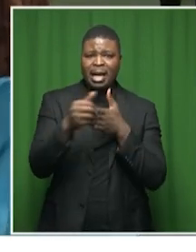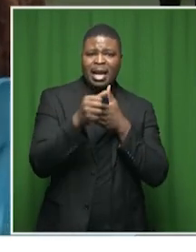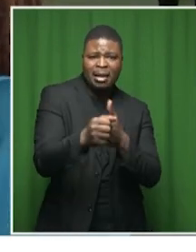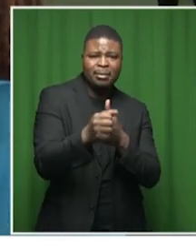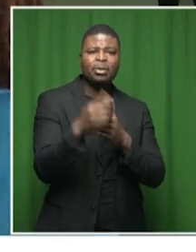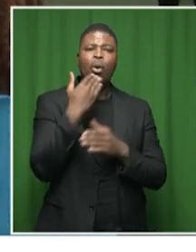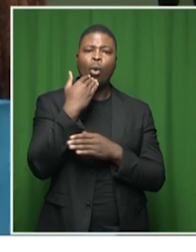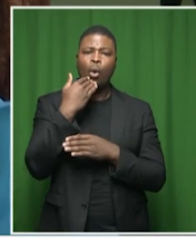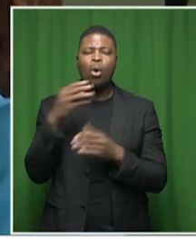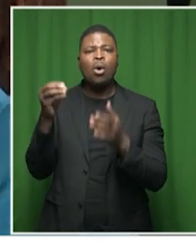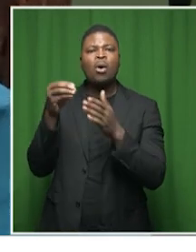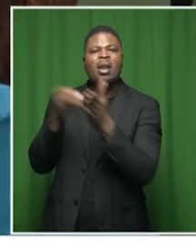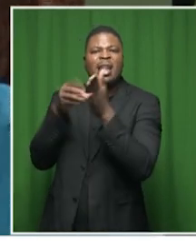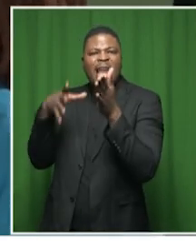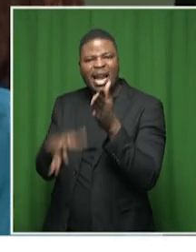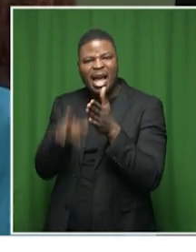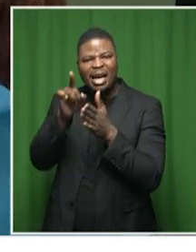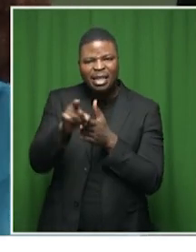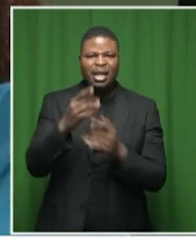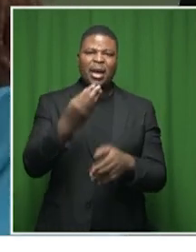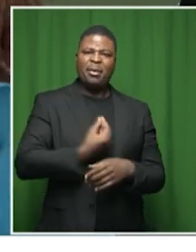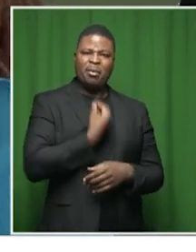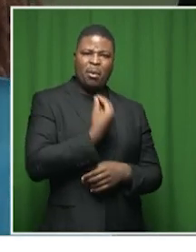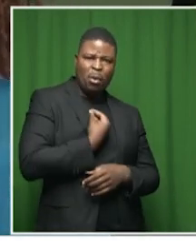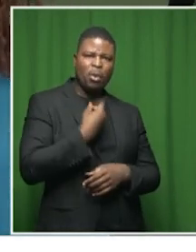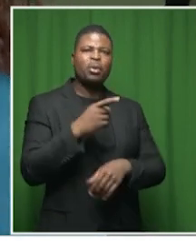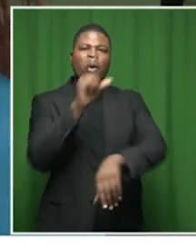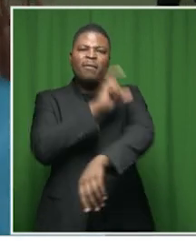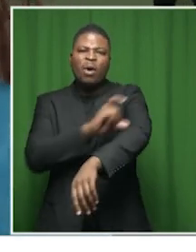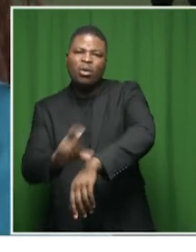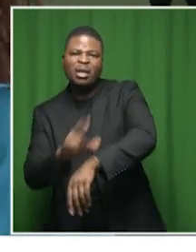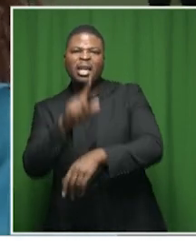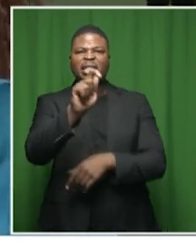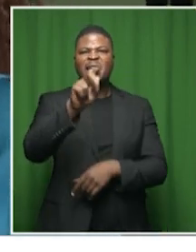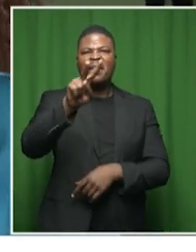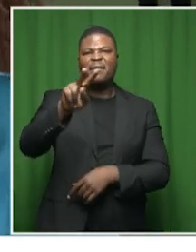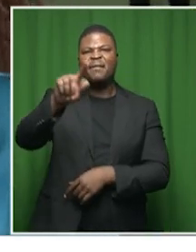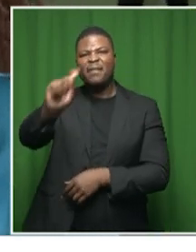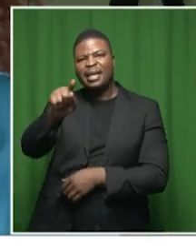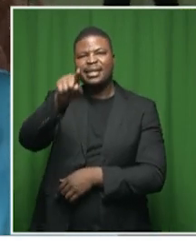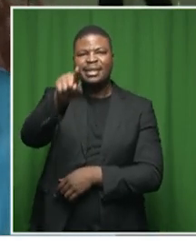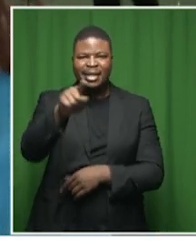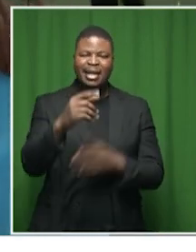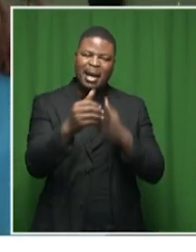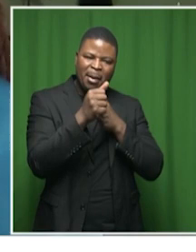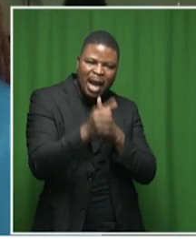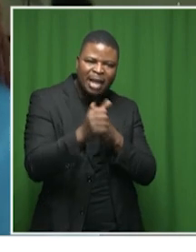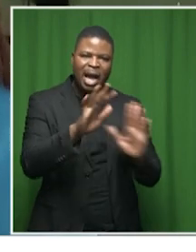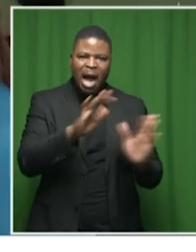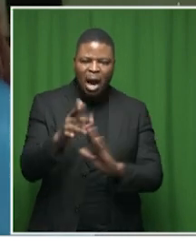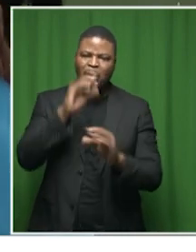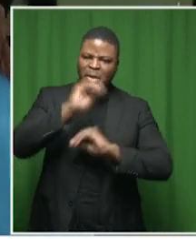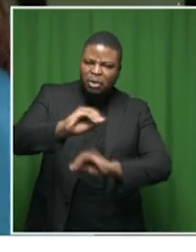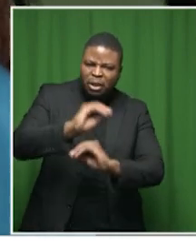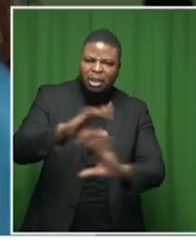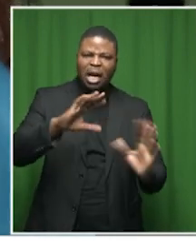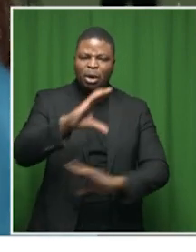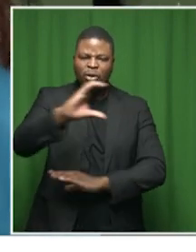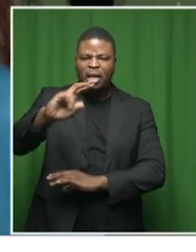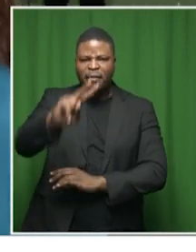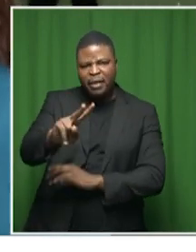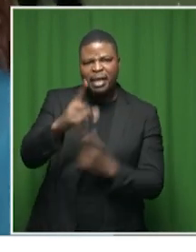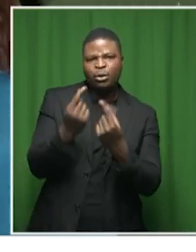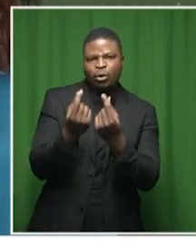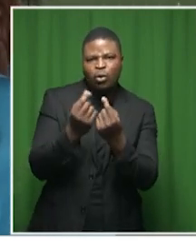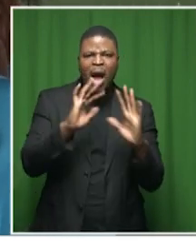youth, the unemployed youth, the TVET college youth, and the grade 12 youth on how to compile their CVs. We've